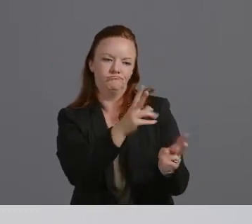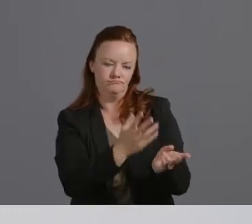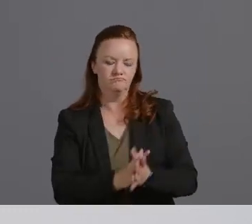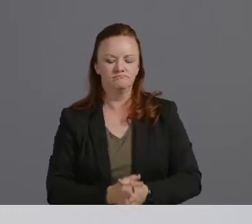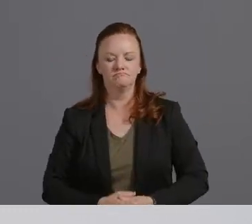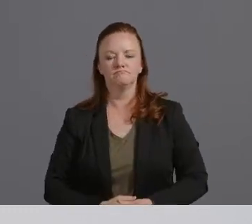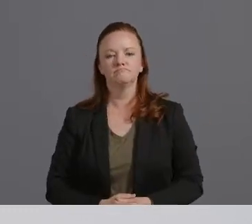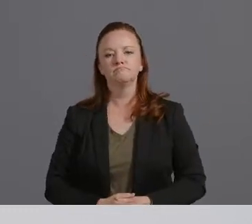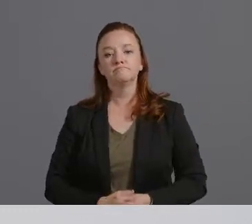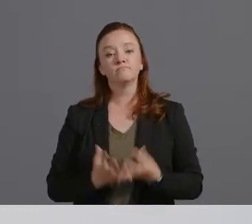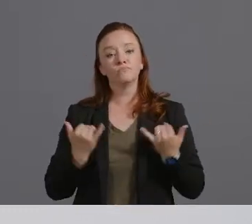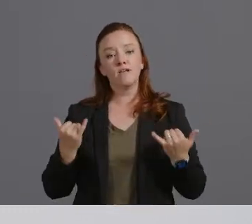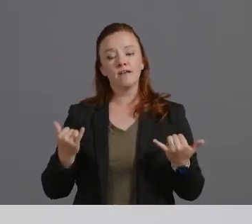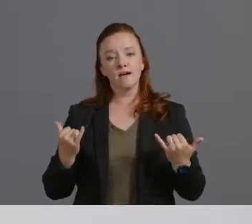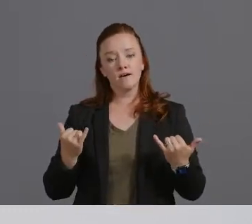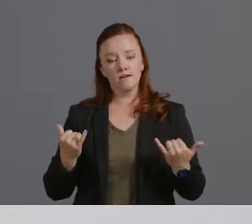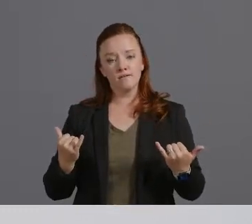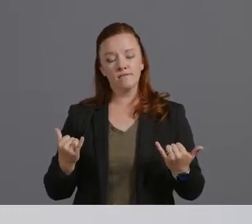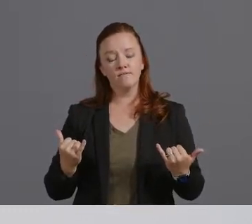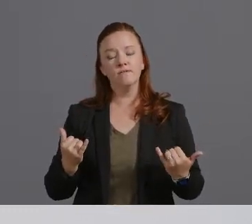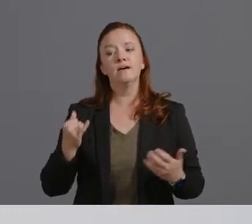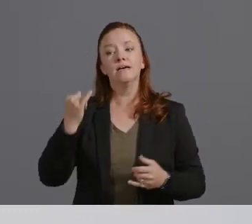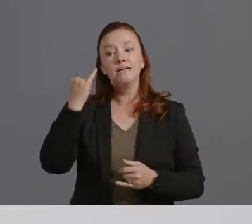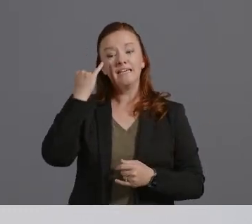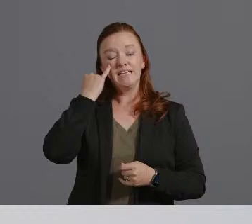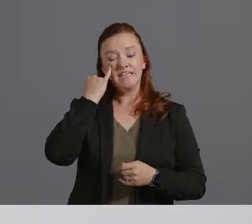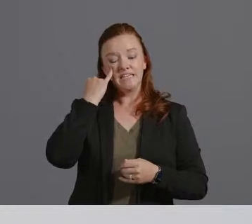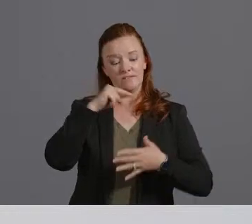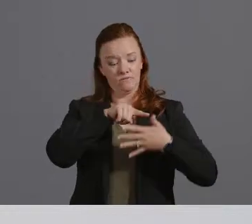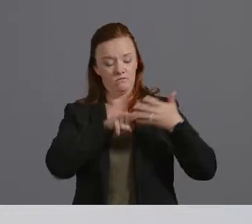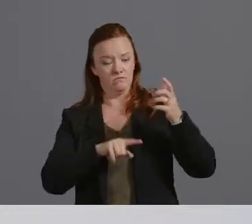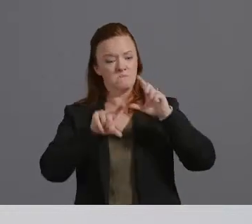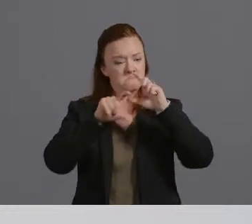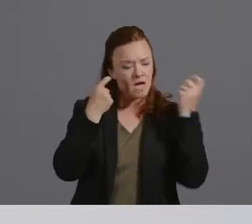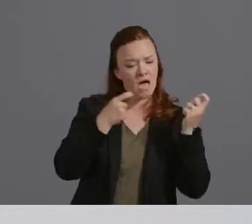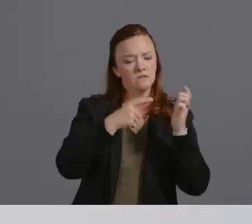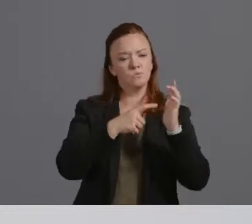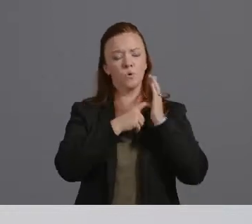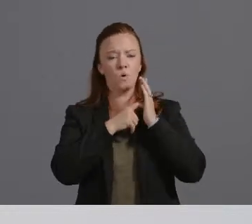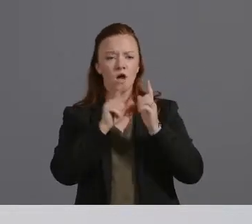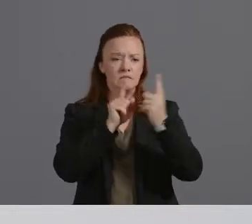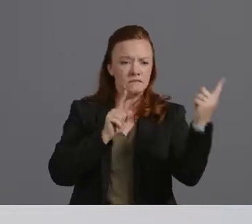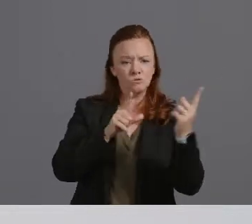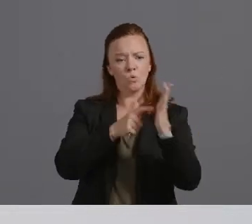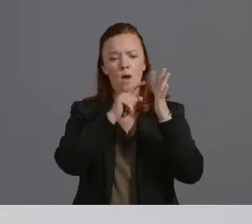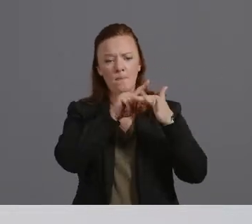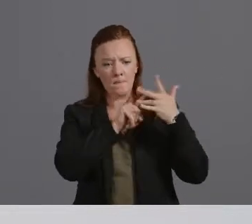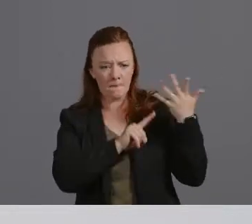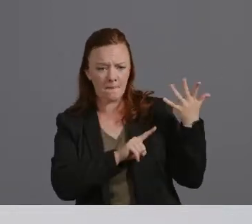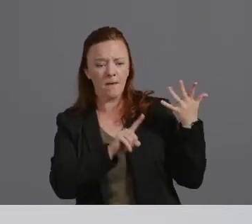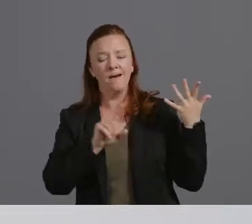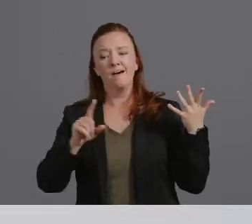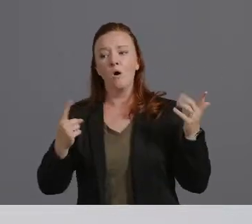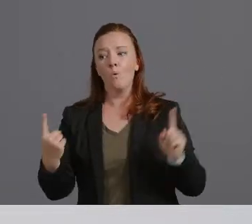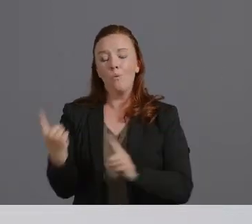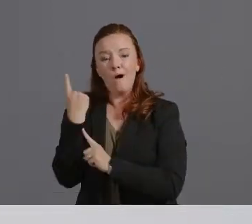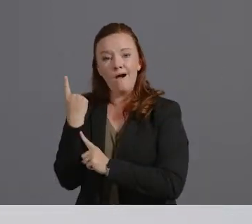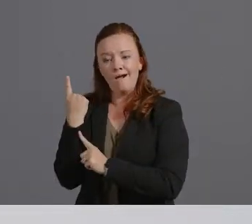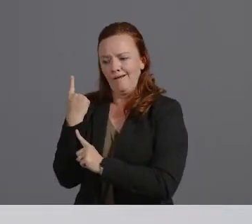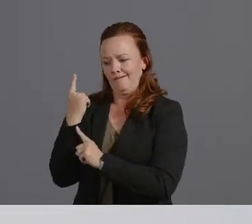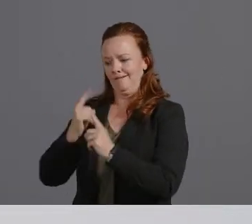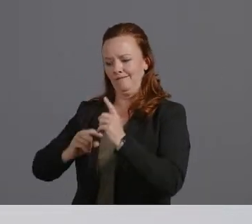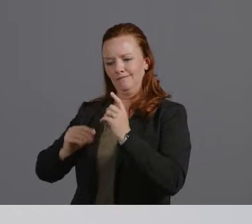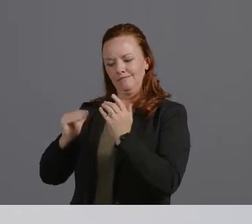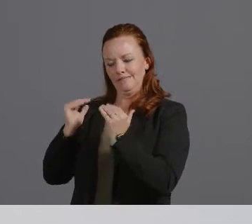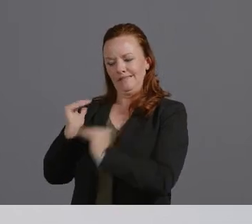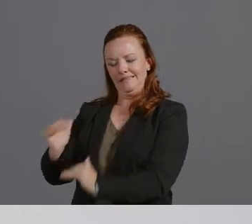I think right now, as you look, if we keep those mitigation strategies in place, we can remove the occupancy. That's one step closer